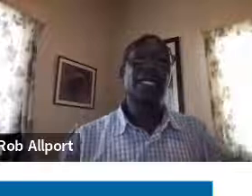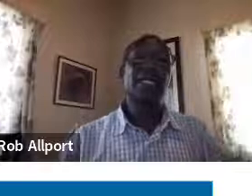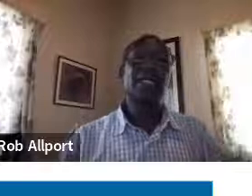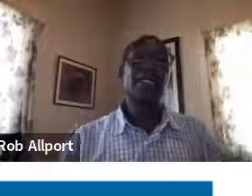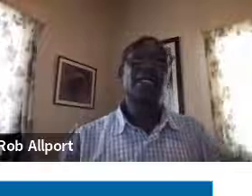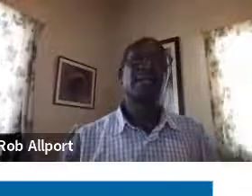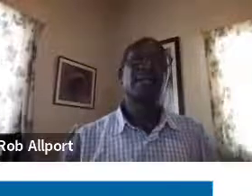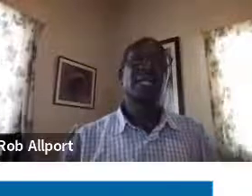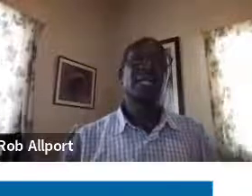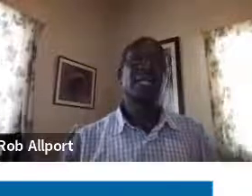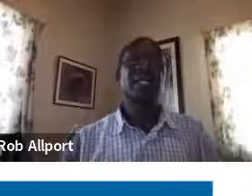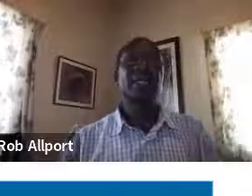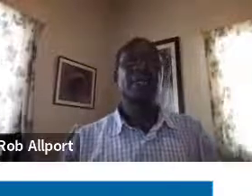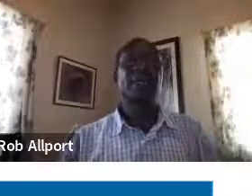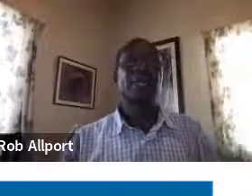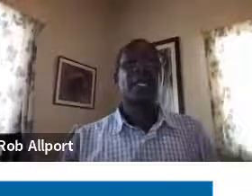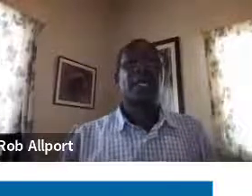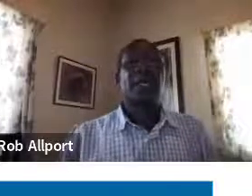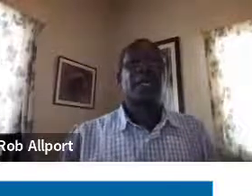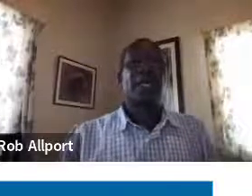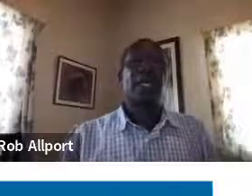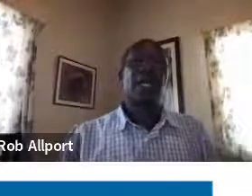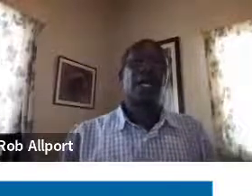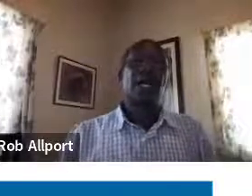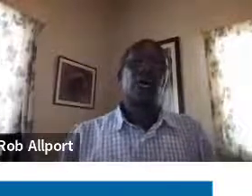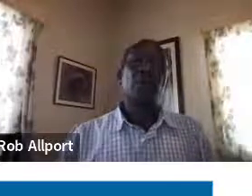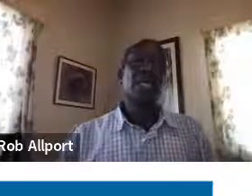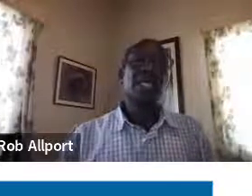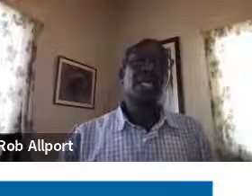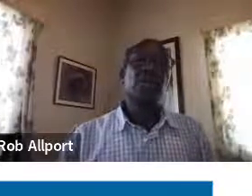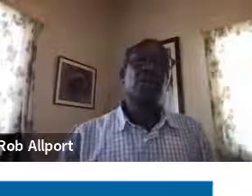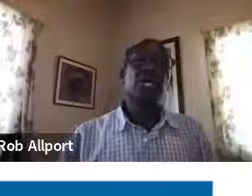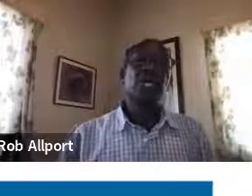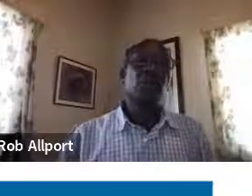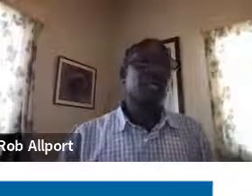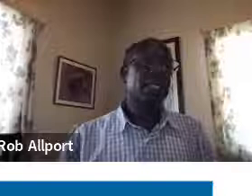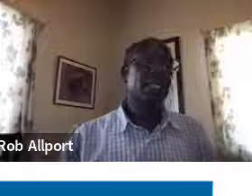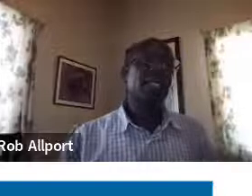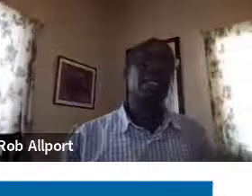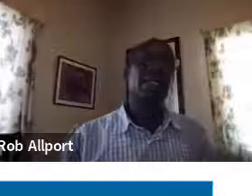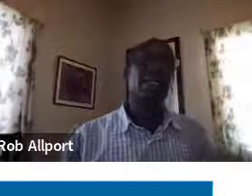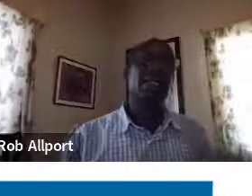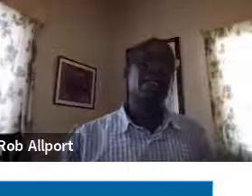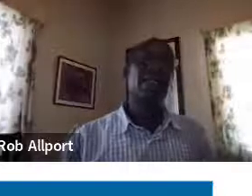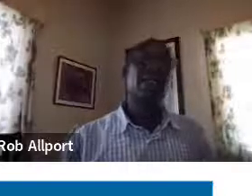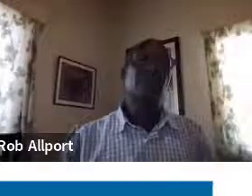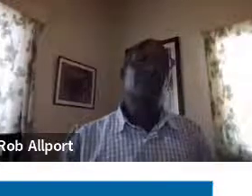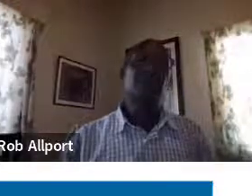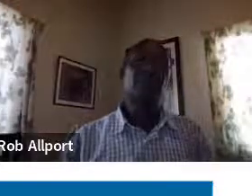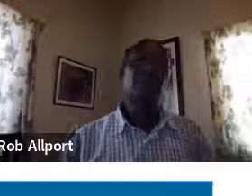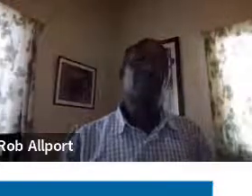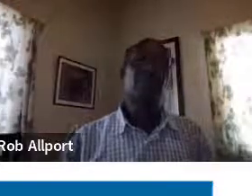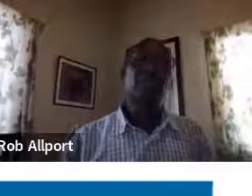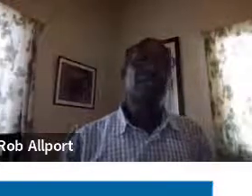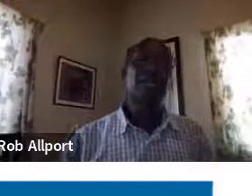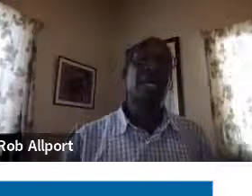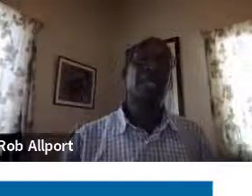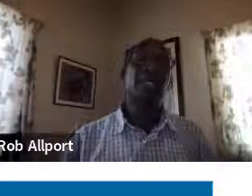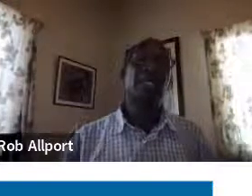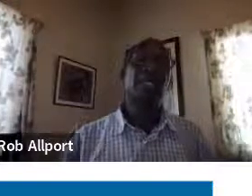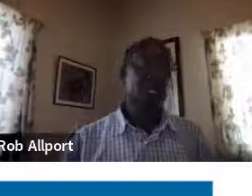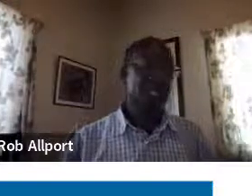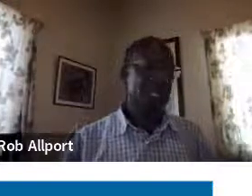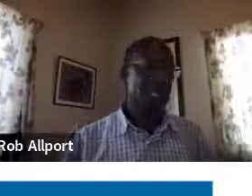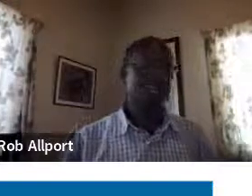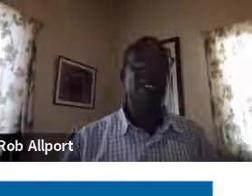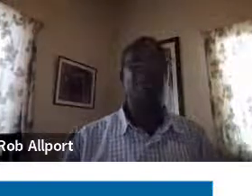it near present. And we also include the rainfall from